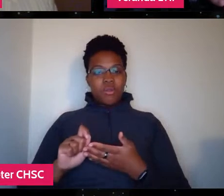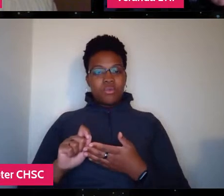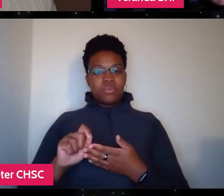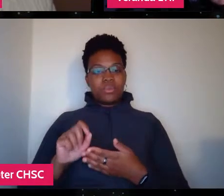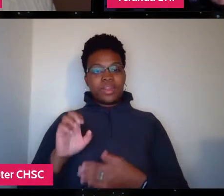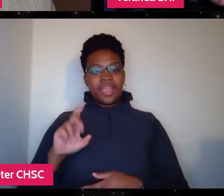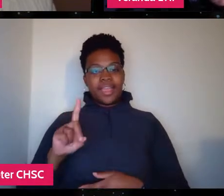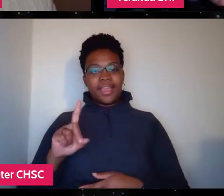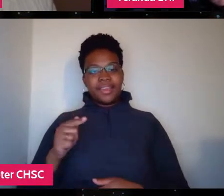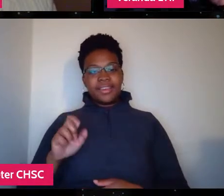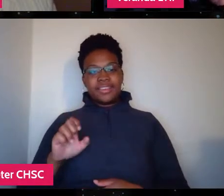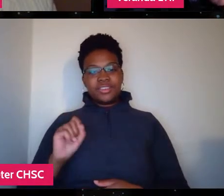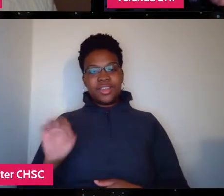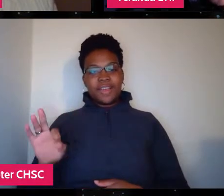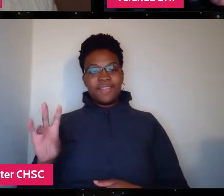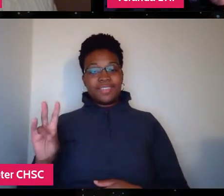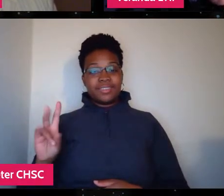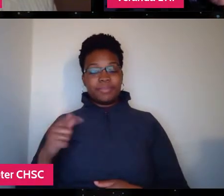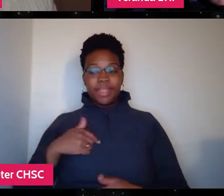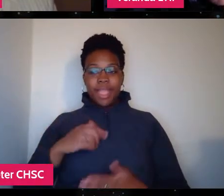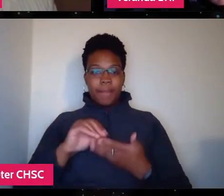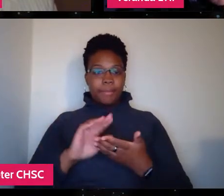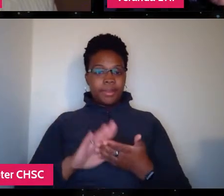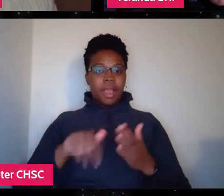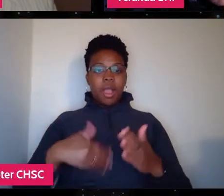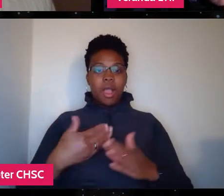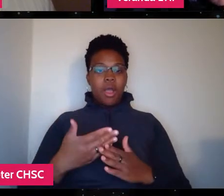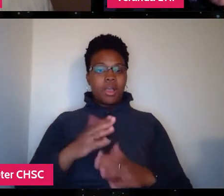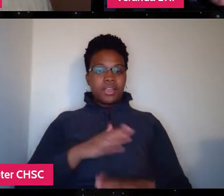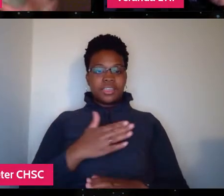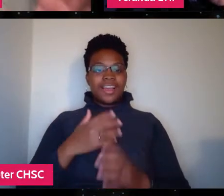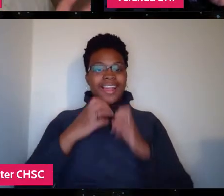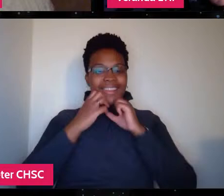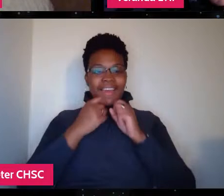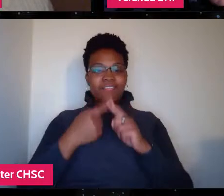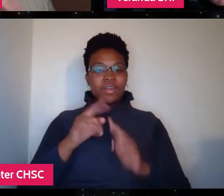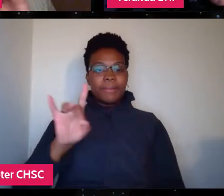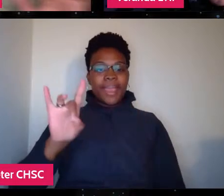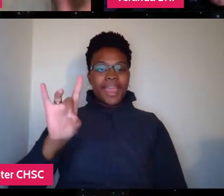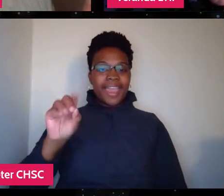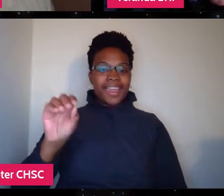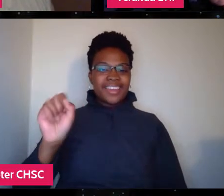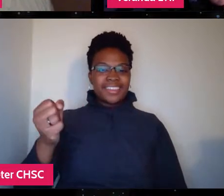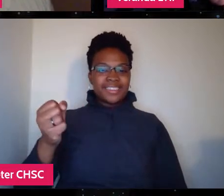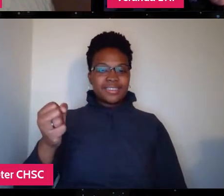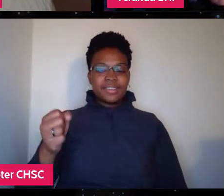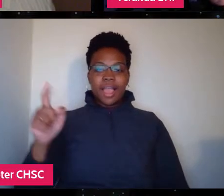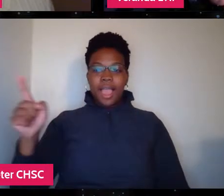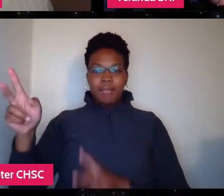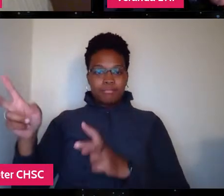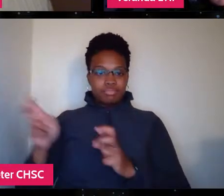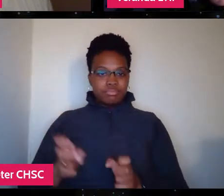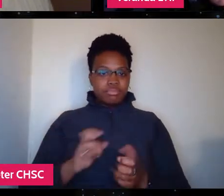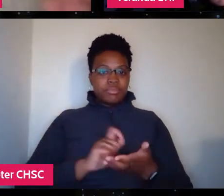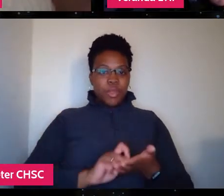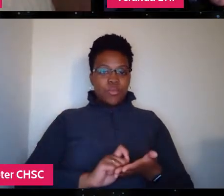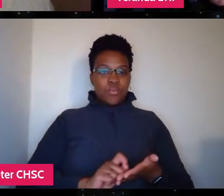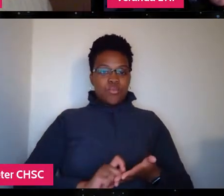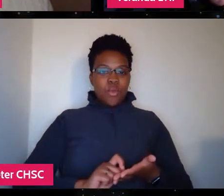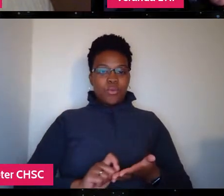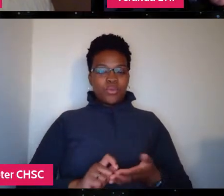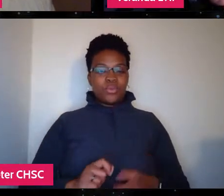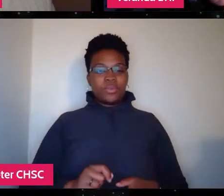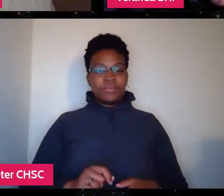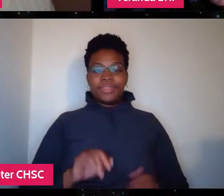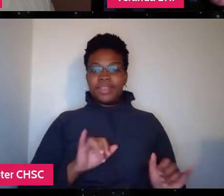all the songs I remembered from the 80s that I loved, and literally wrote a lot of the songs into the script, you know. Same with